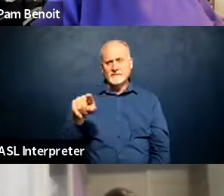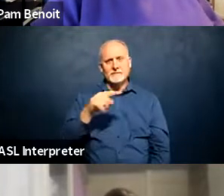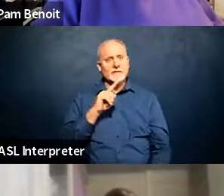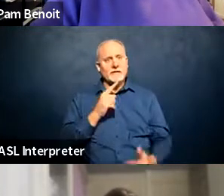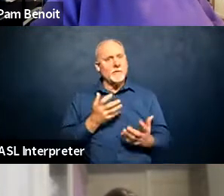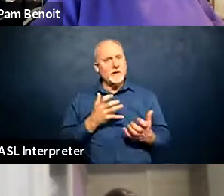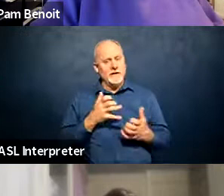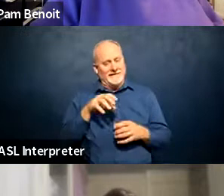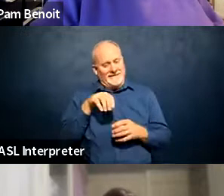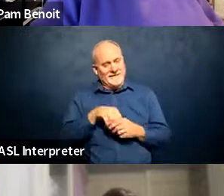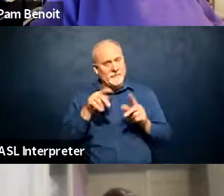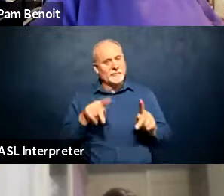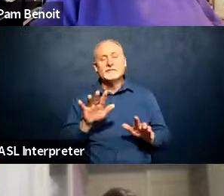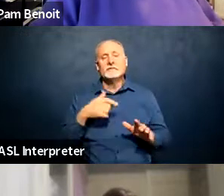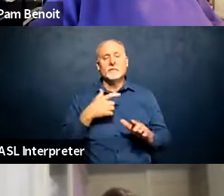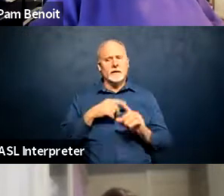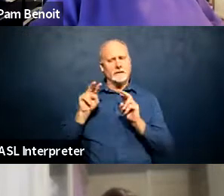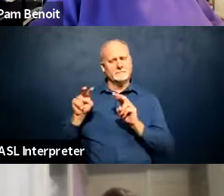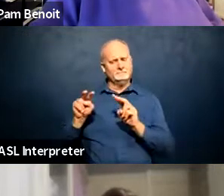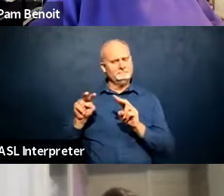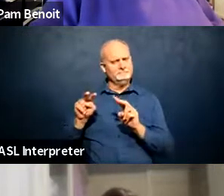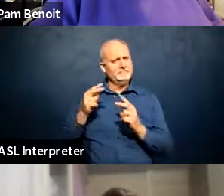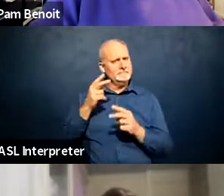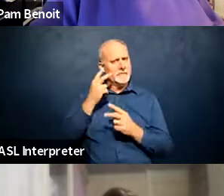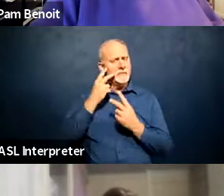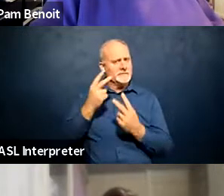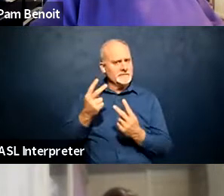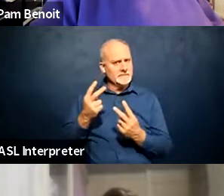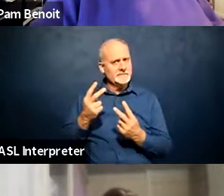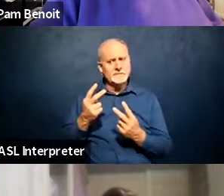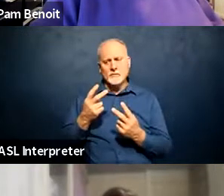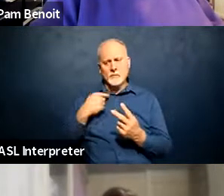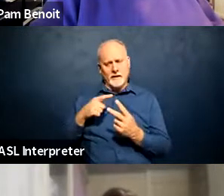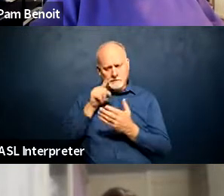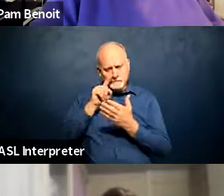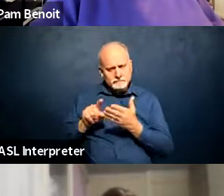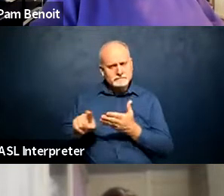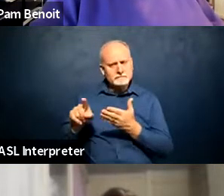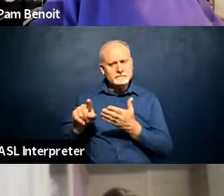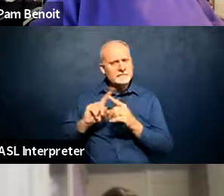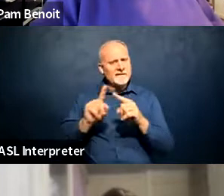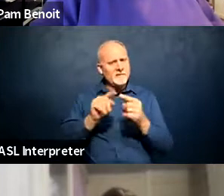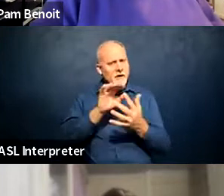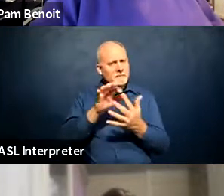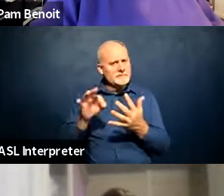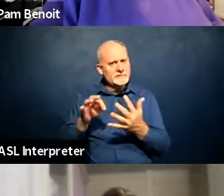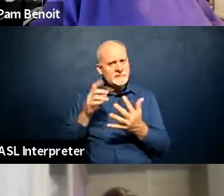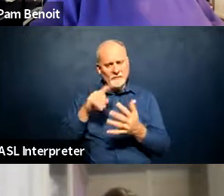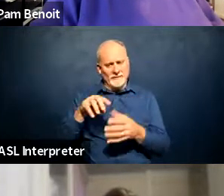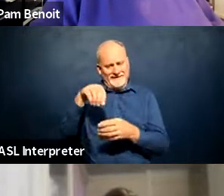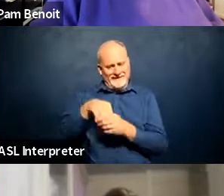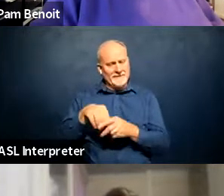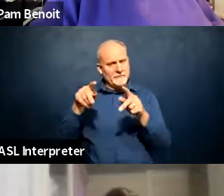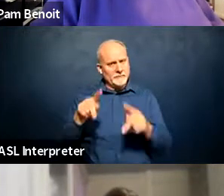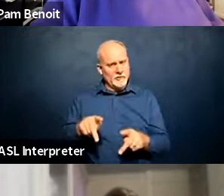commencement. And I will say that we continue to monitor the situation very carefully. We're researching various options that we could do that would be